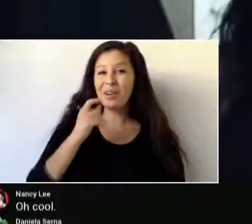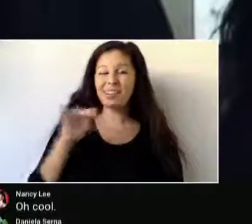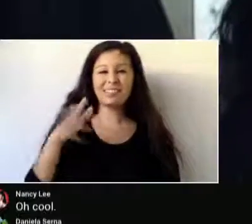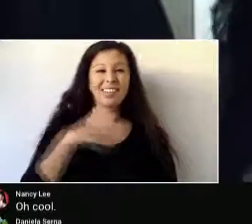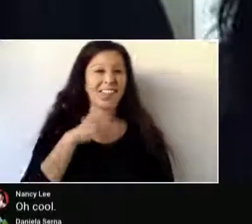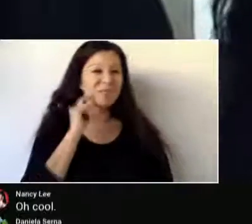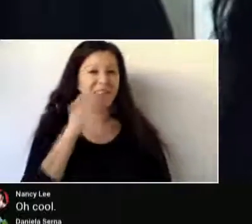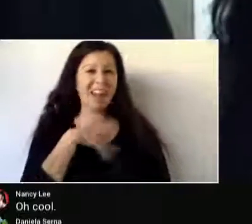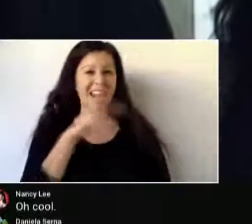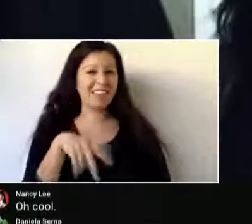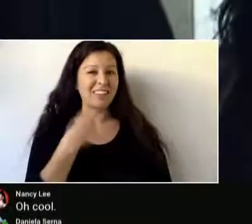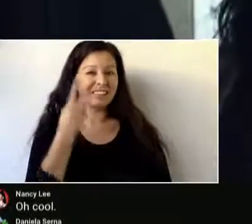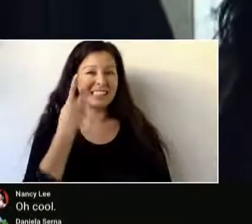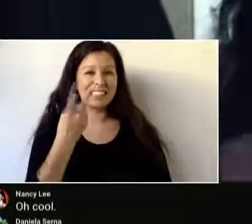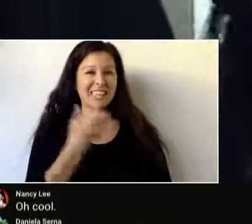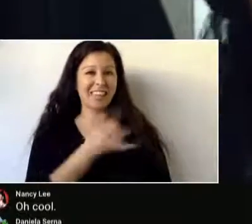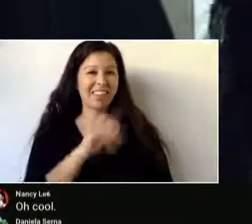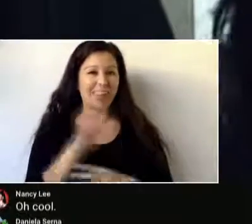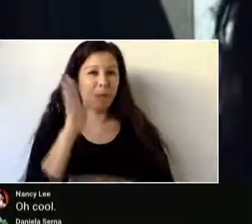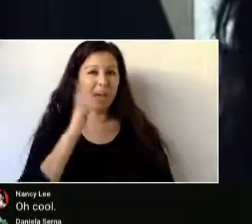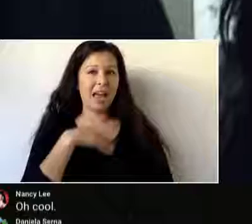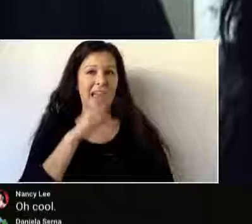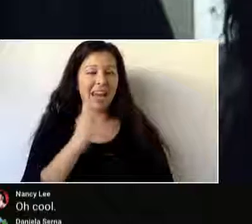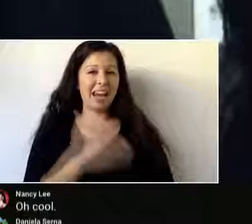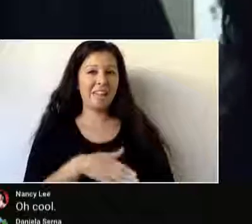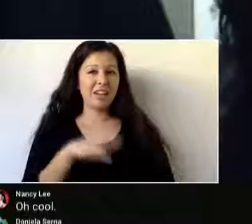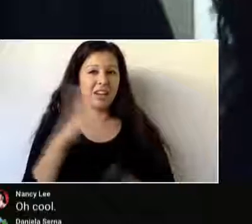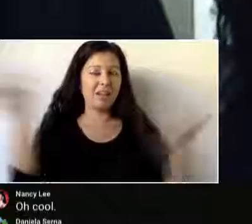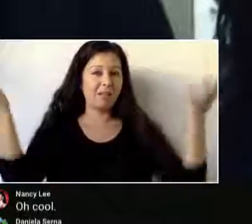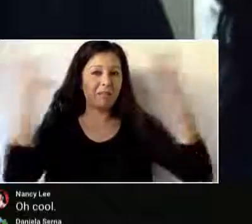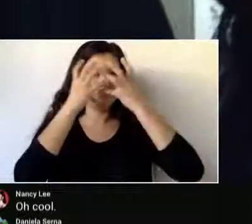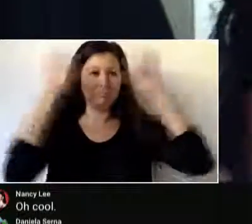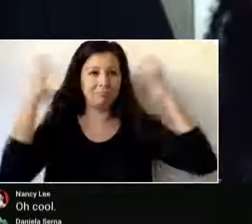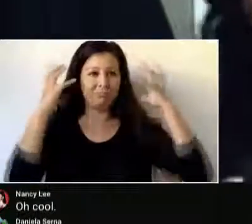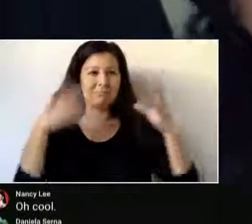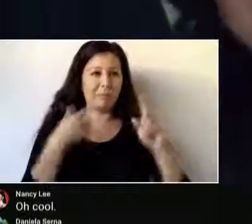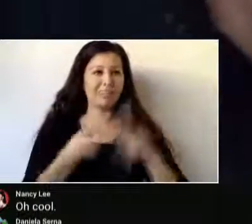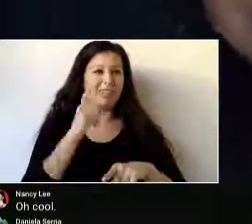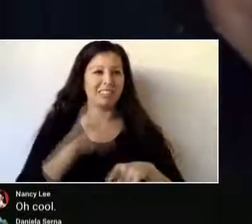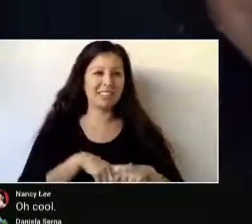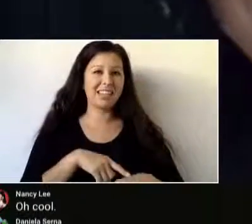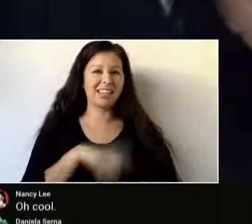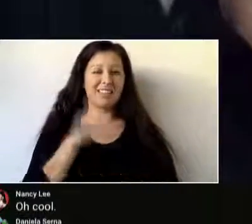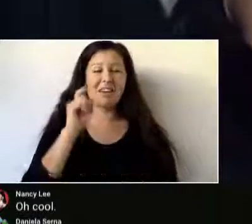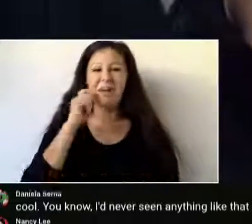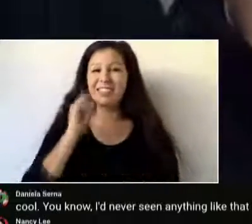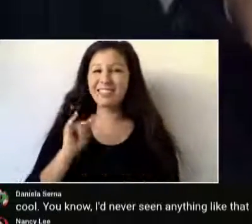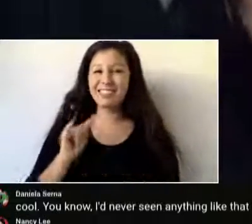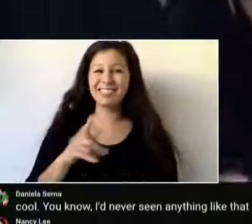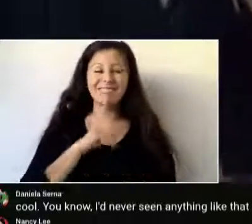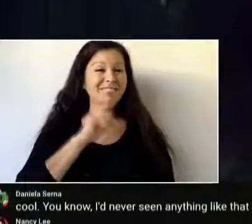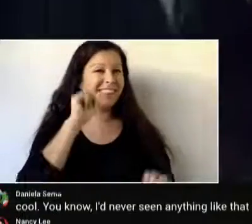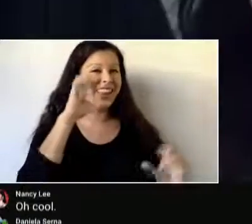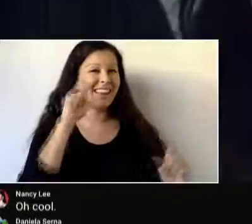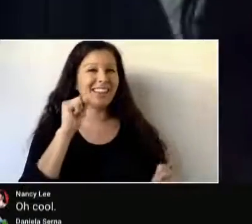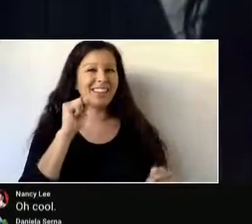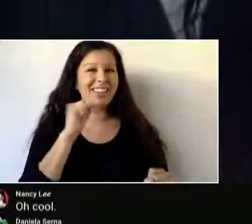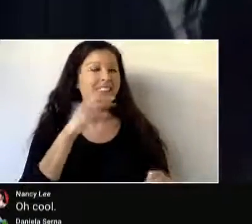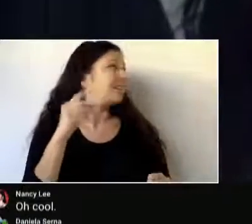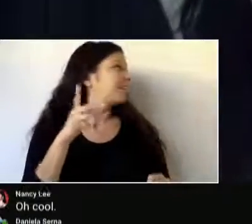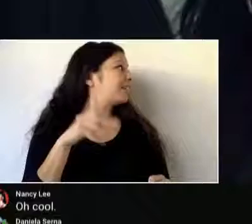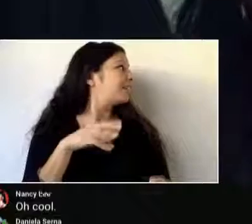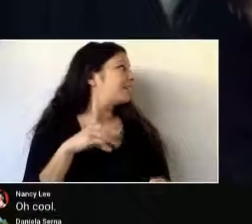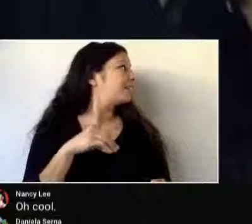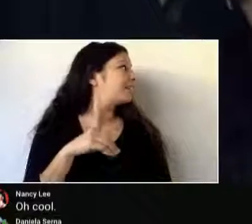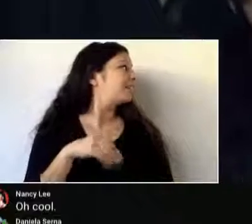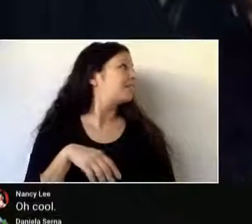never seen anything like that before. I'd never put on a headset before. Cool. It was really awesome. And then to see, you